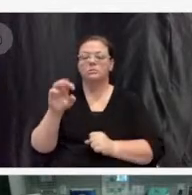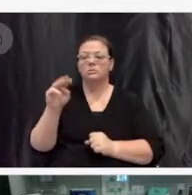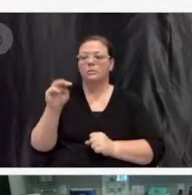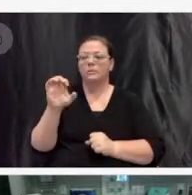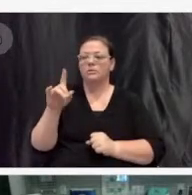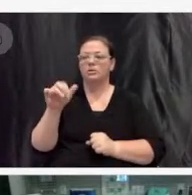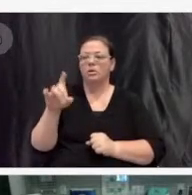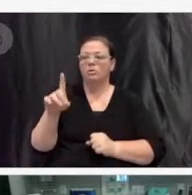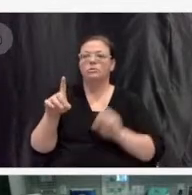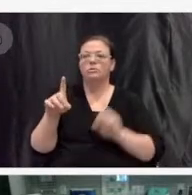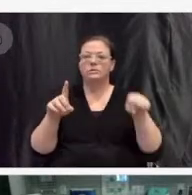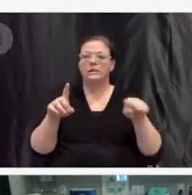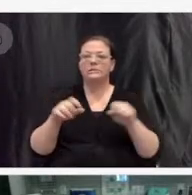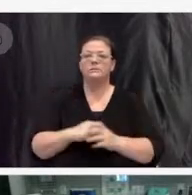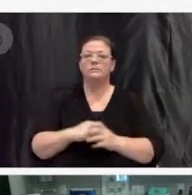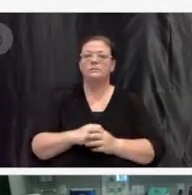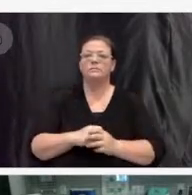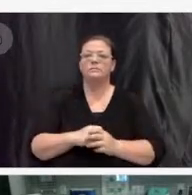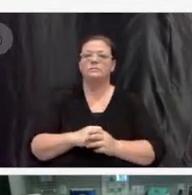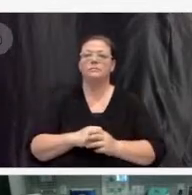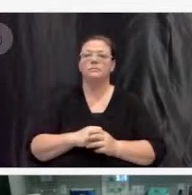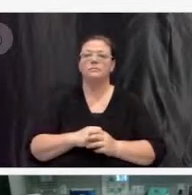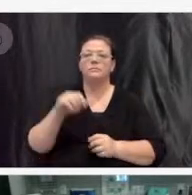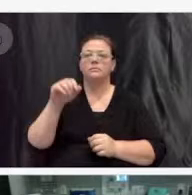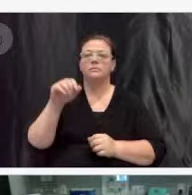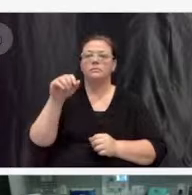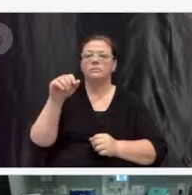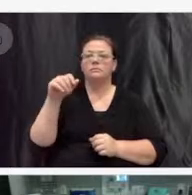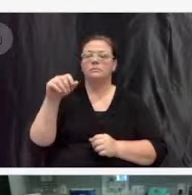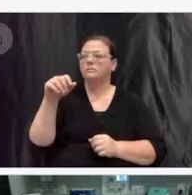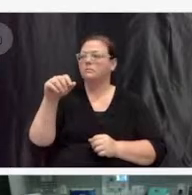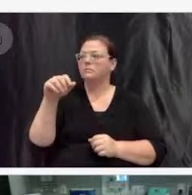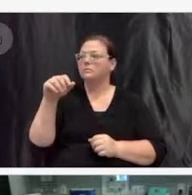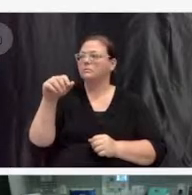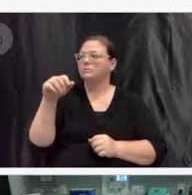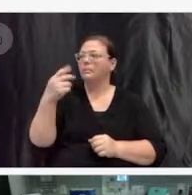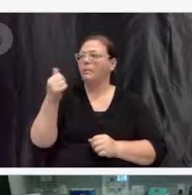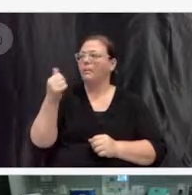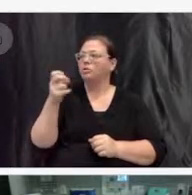McDonald, Yes. Person,